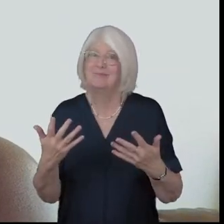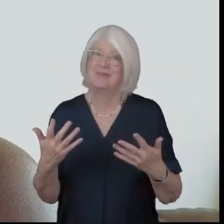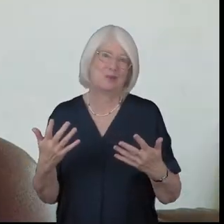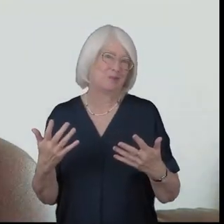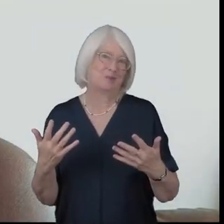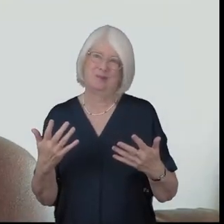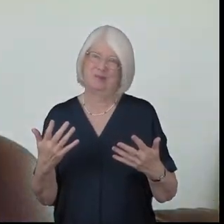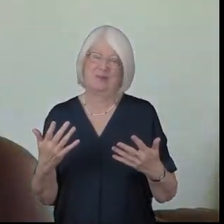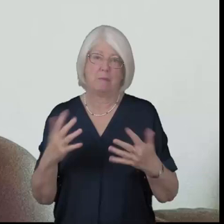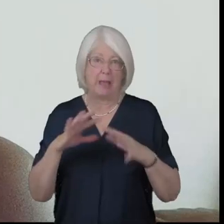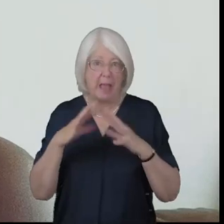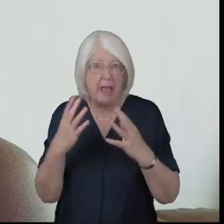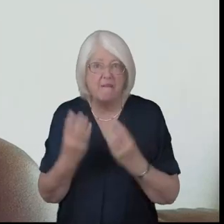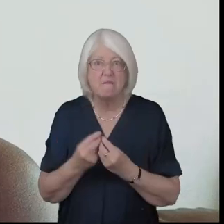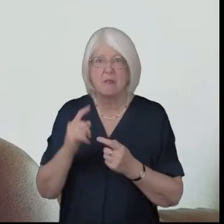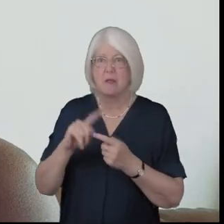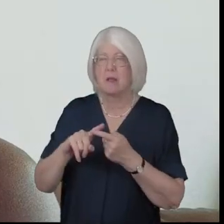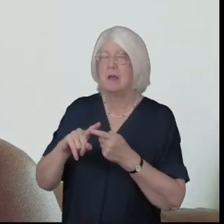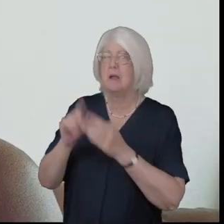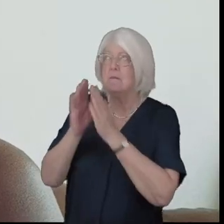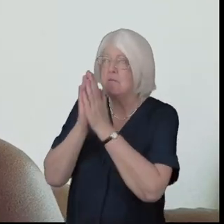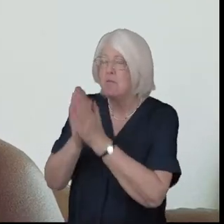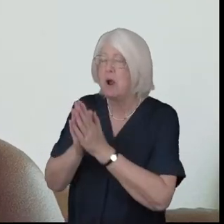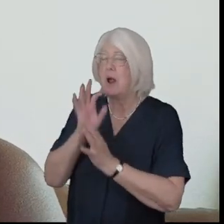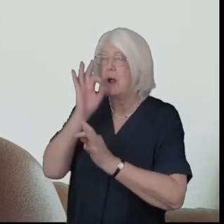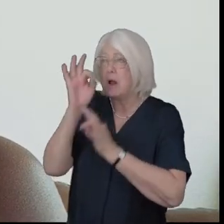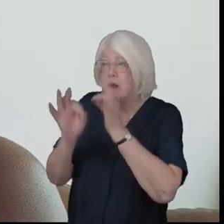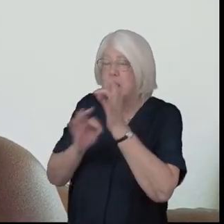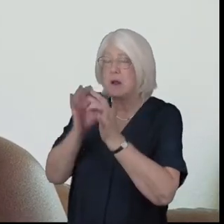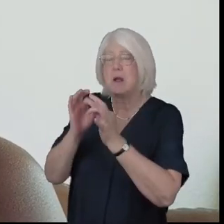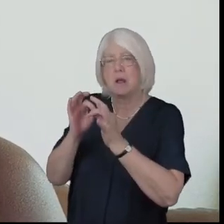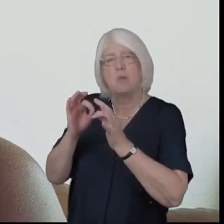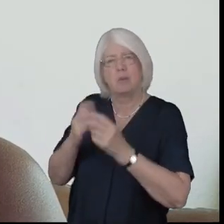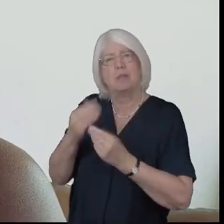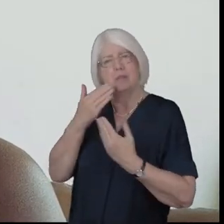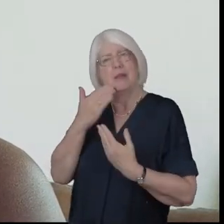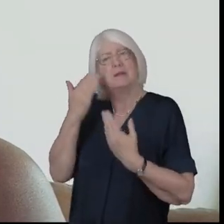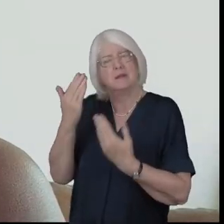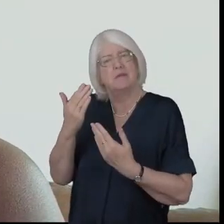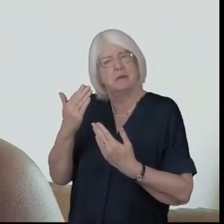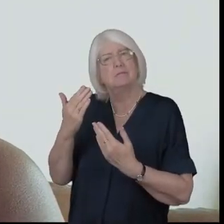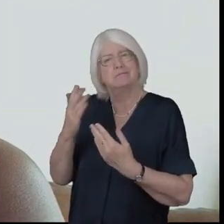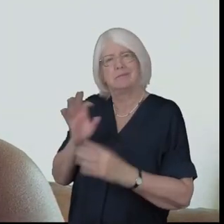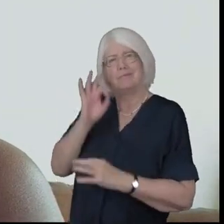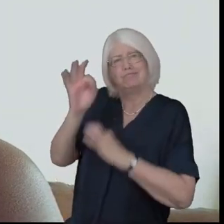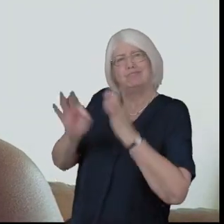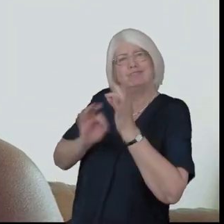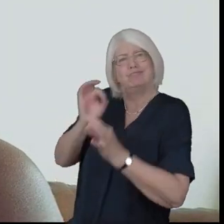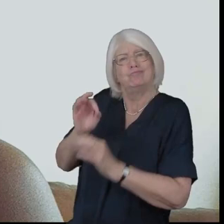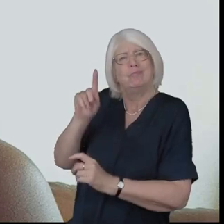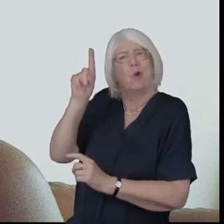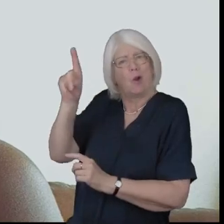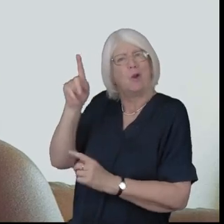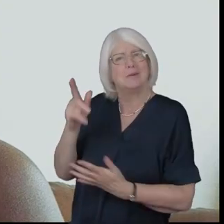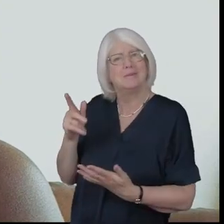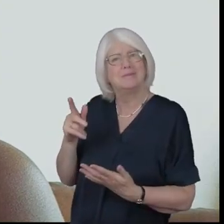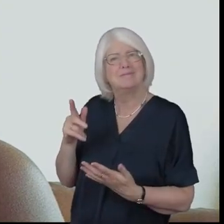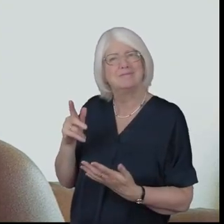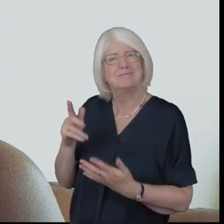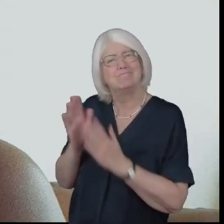in everything by prayer and supplication with thanksgiving let your requests be made known to God